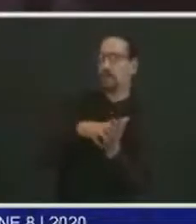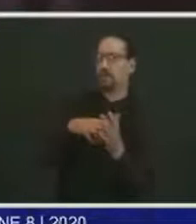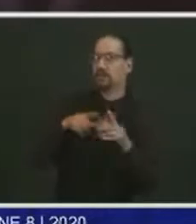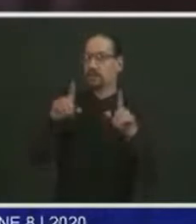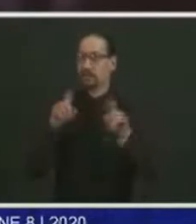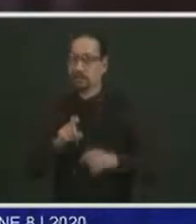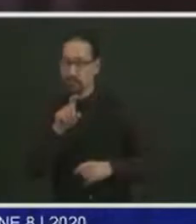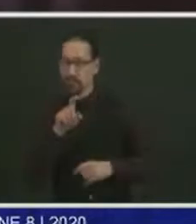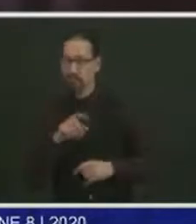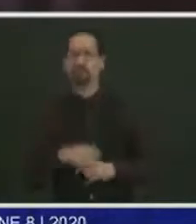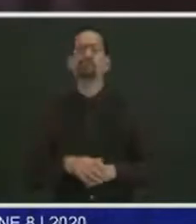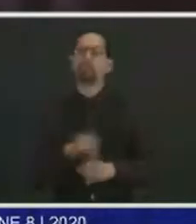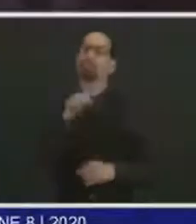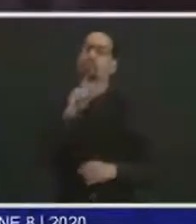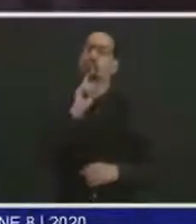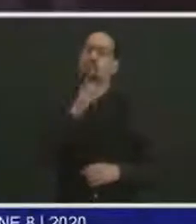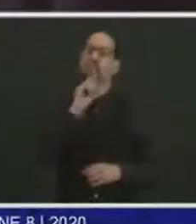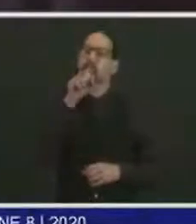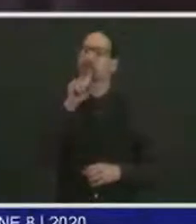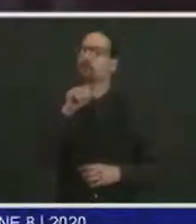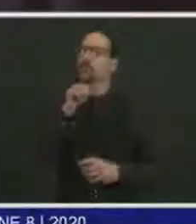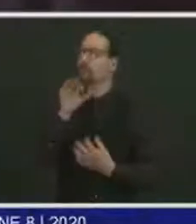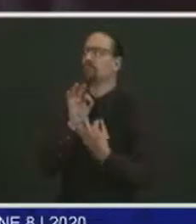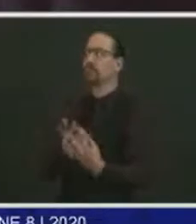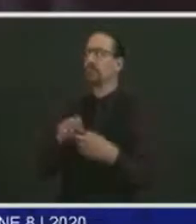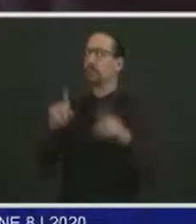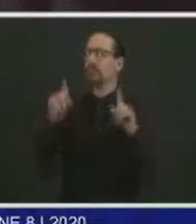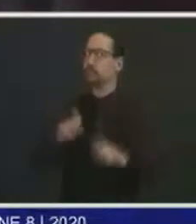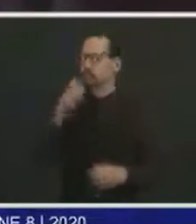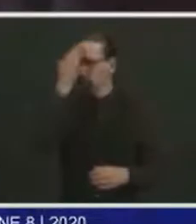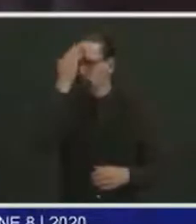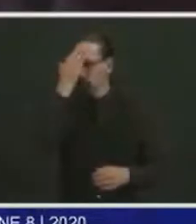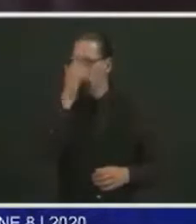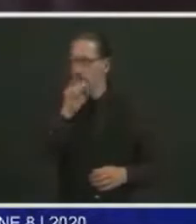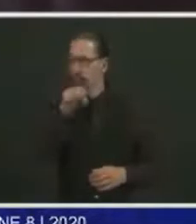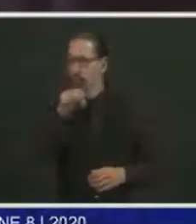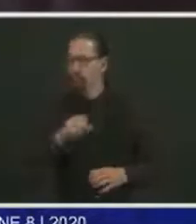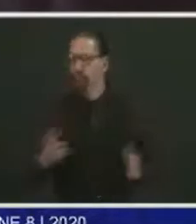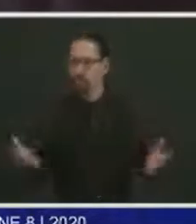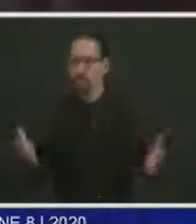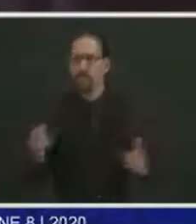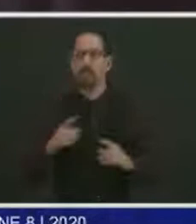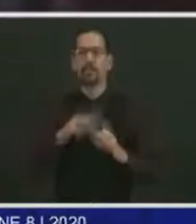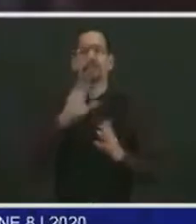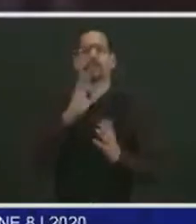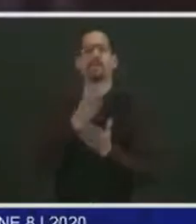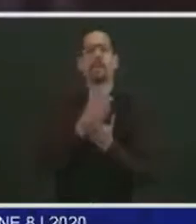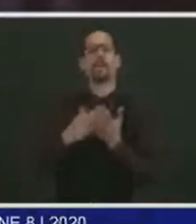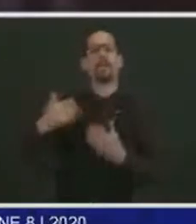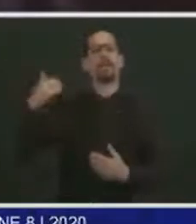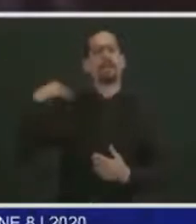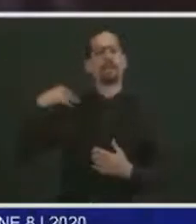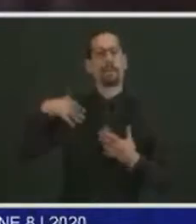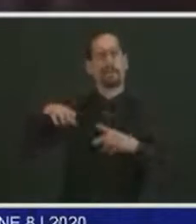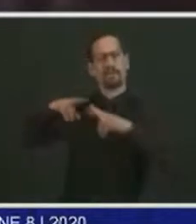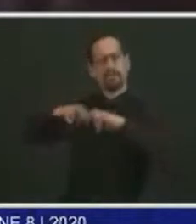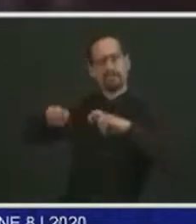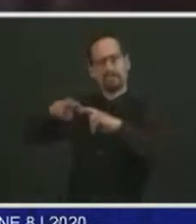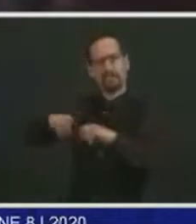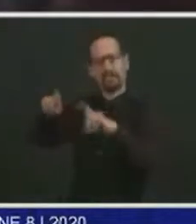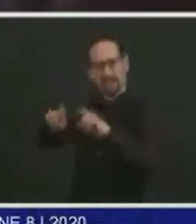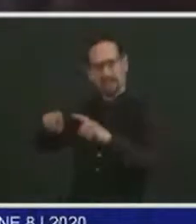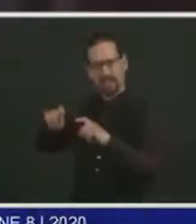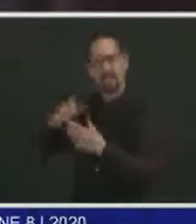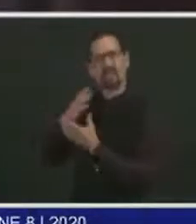have had many thousands of people test positive who don't have symptoms. And